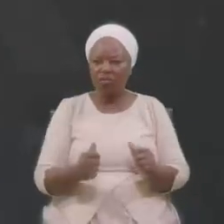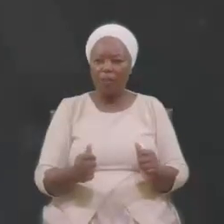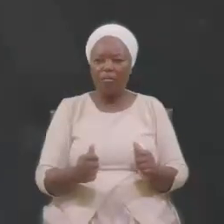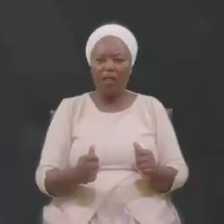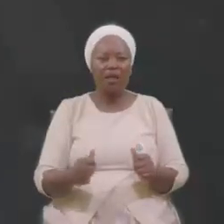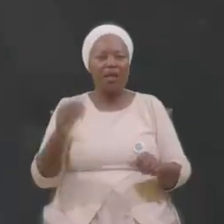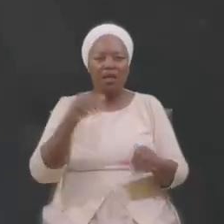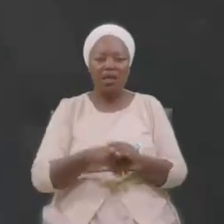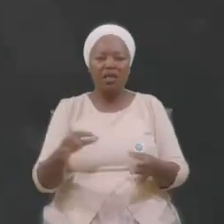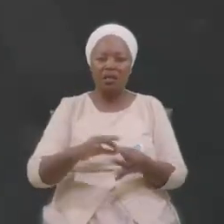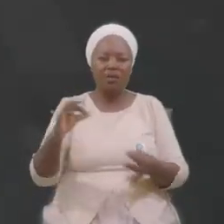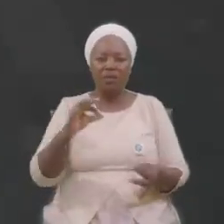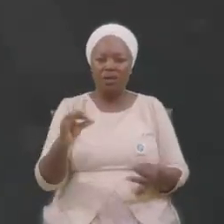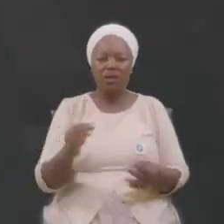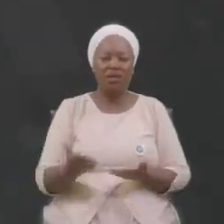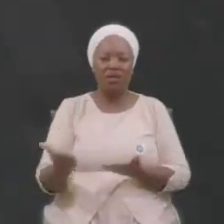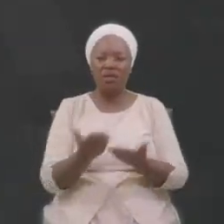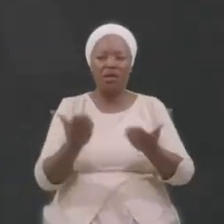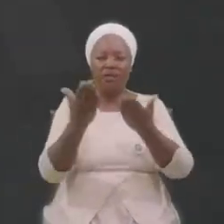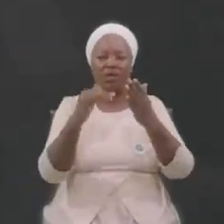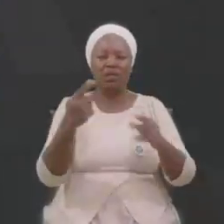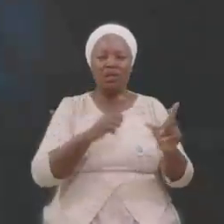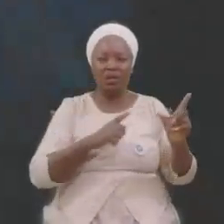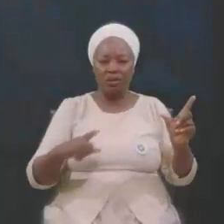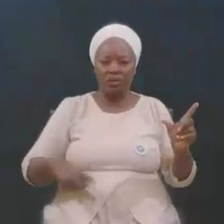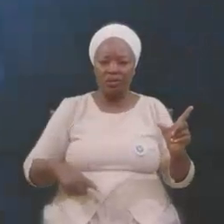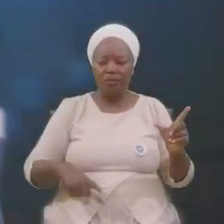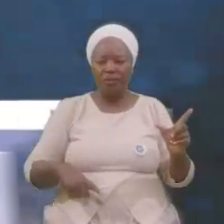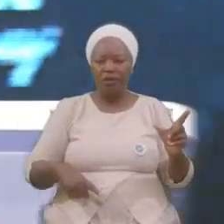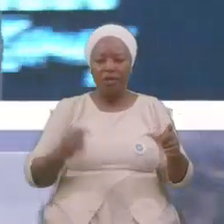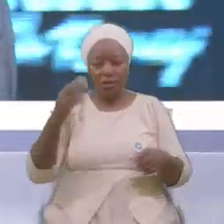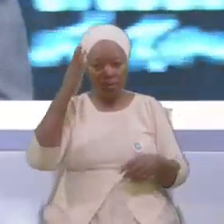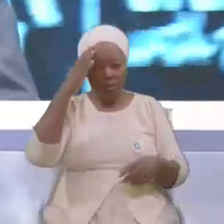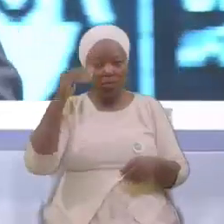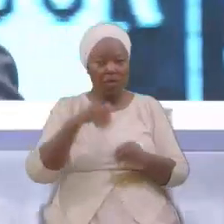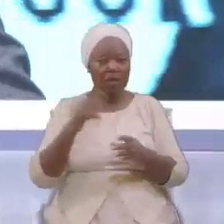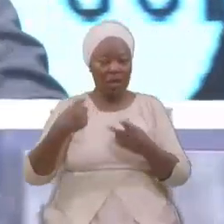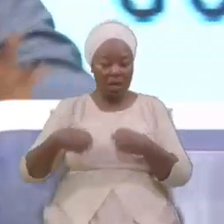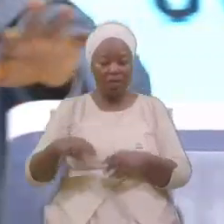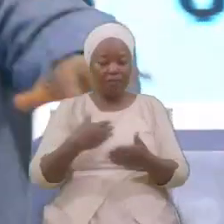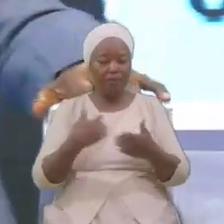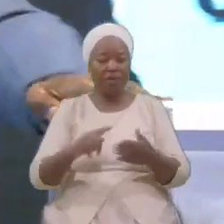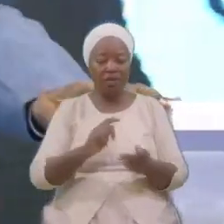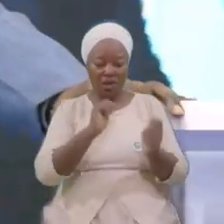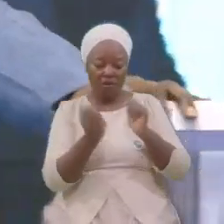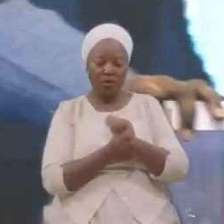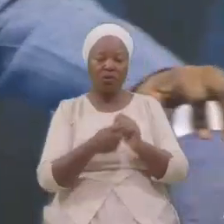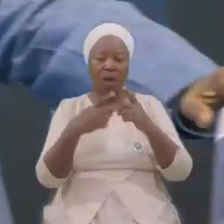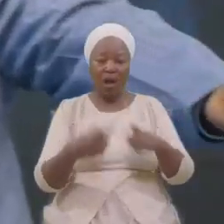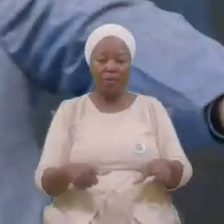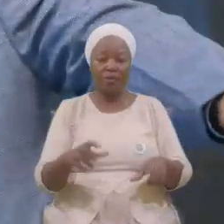spirit, serving the Lord. You know, in the past, before the transformation came,